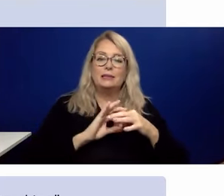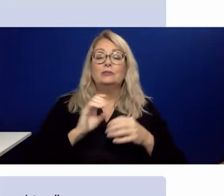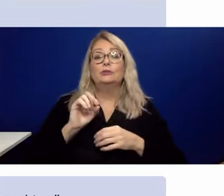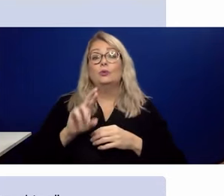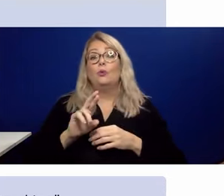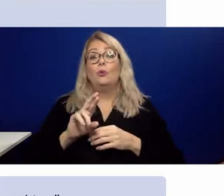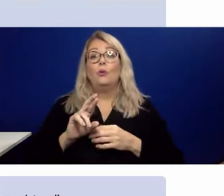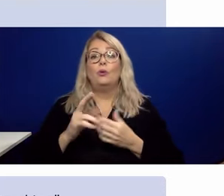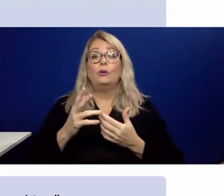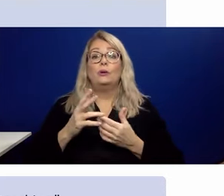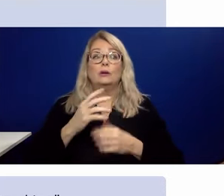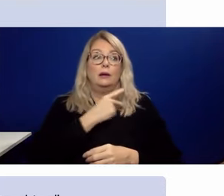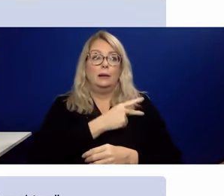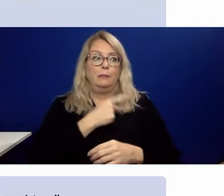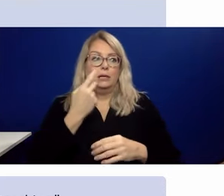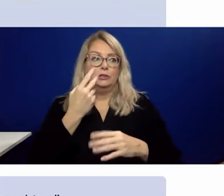would disappear.